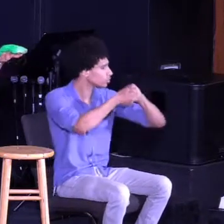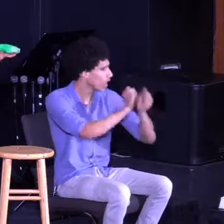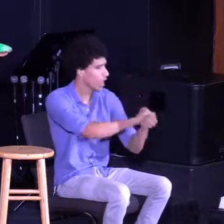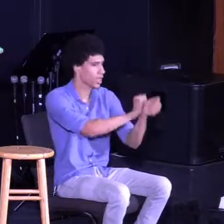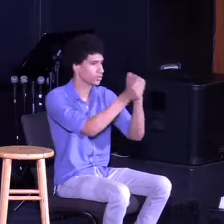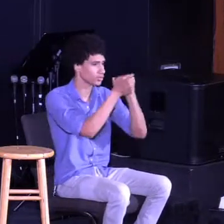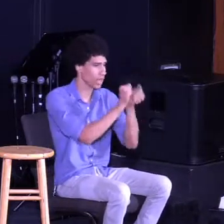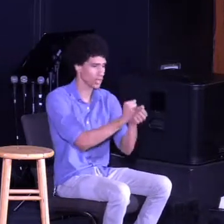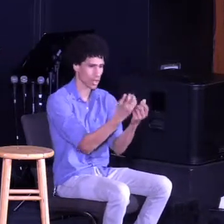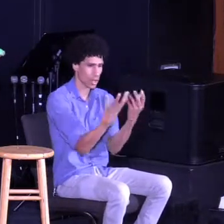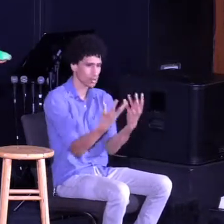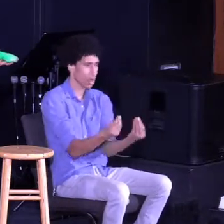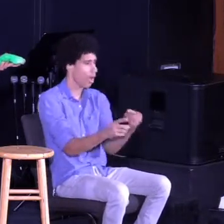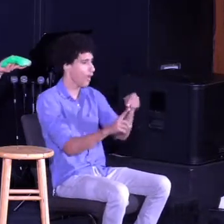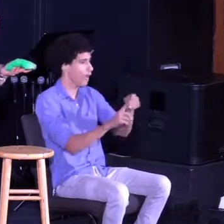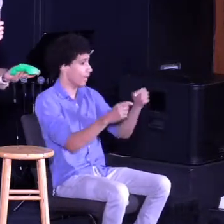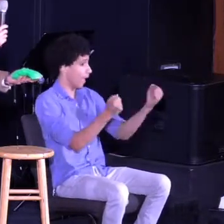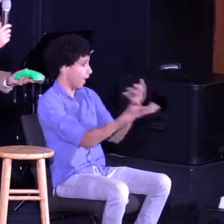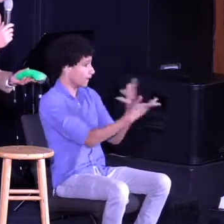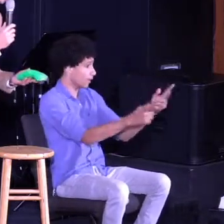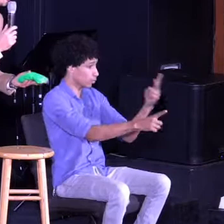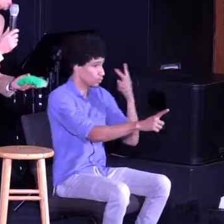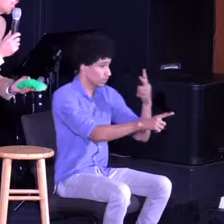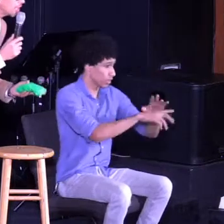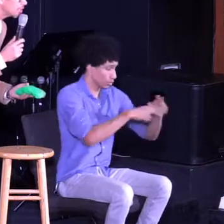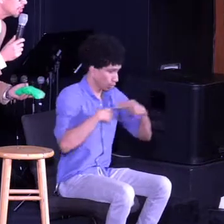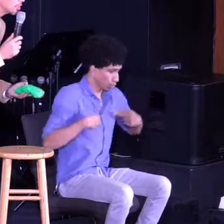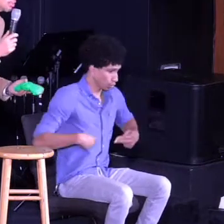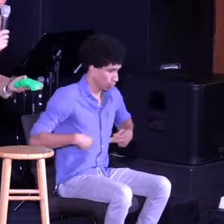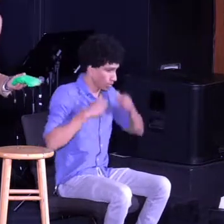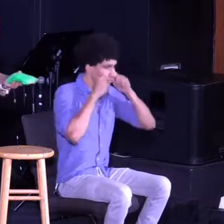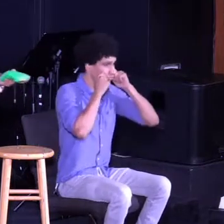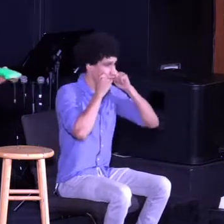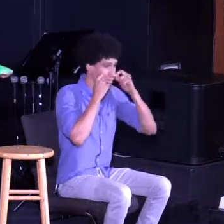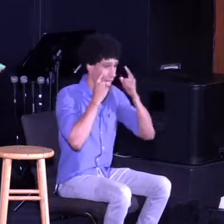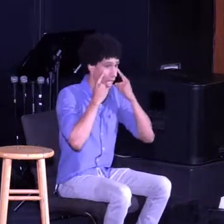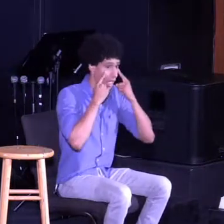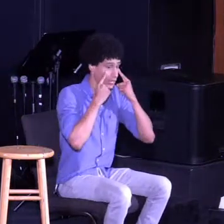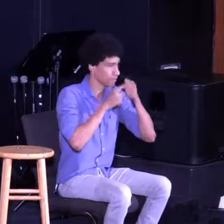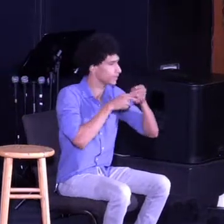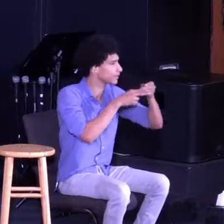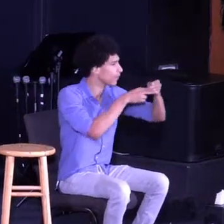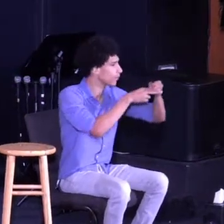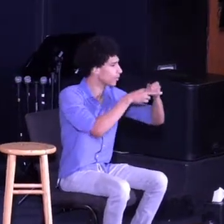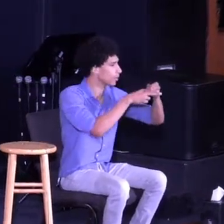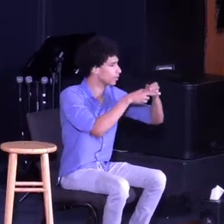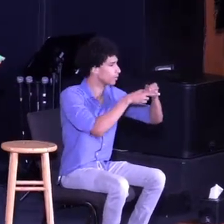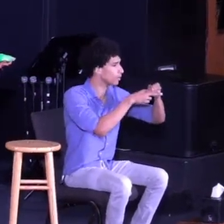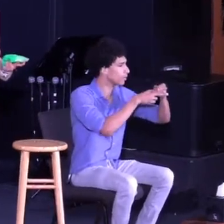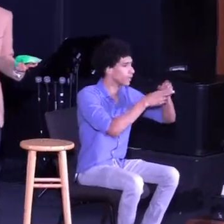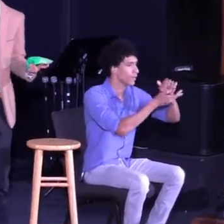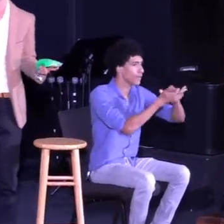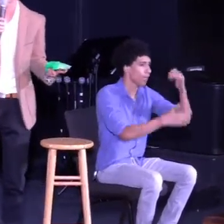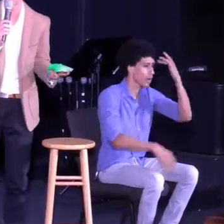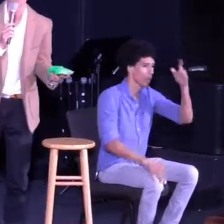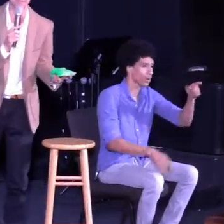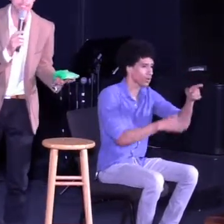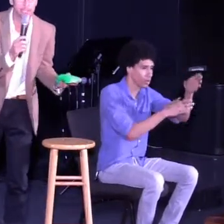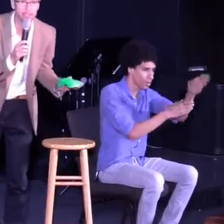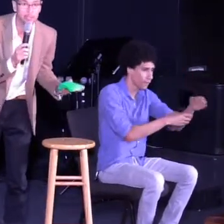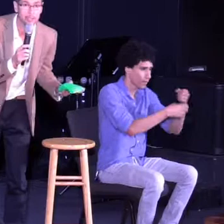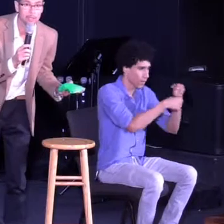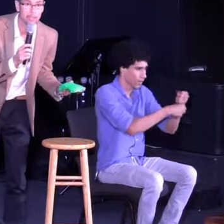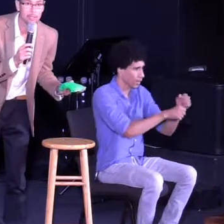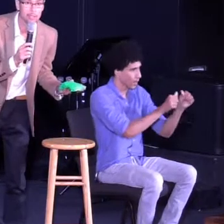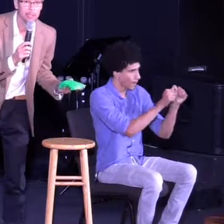says everything you see in your natural eye is temporary, subject to change. Right? That's why you don't make a permanent decision based on temporary